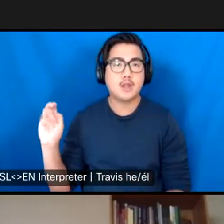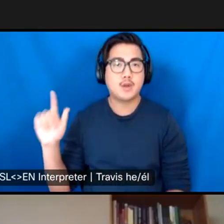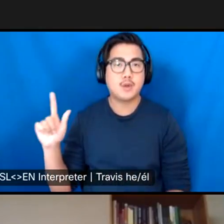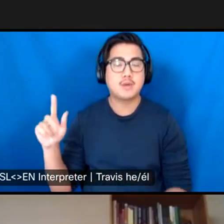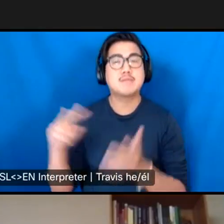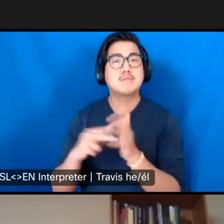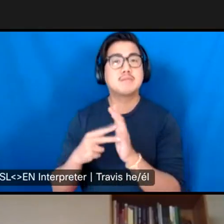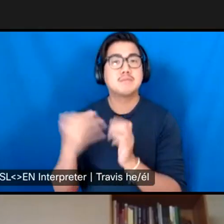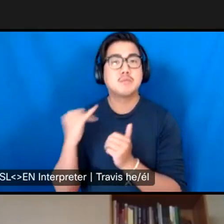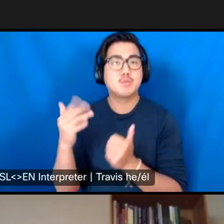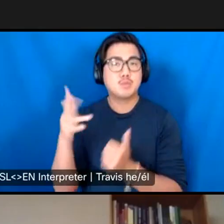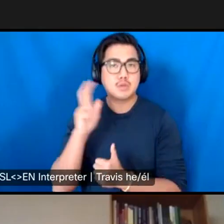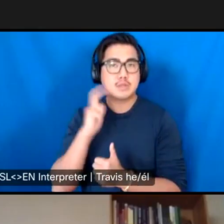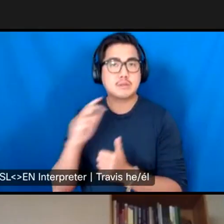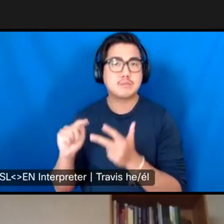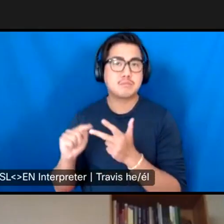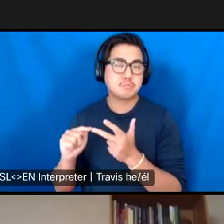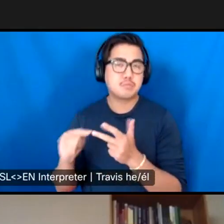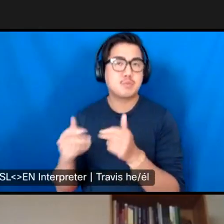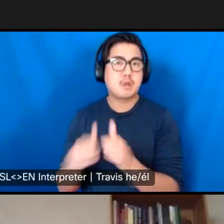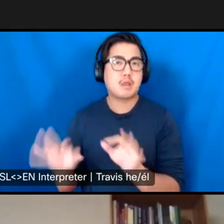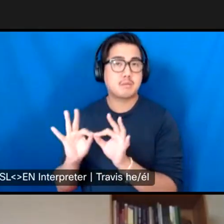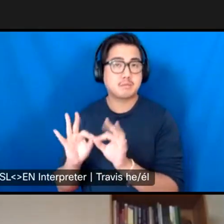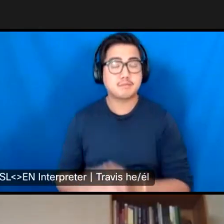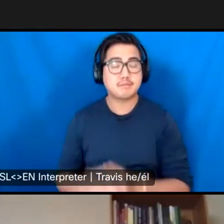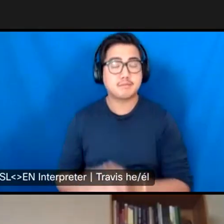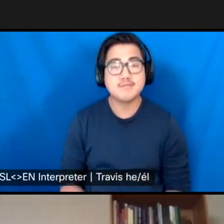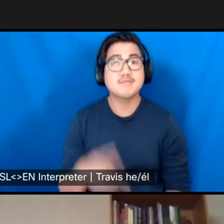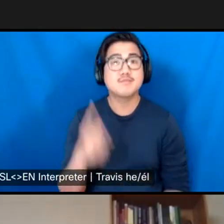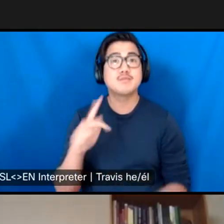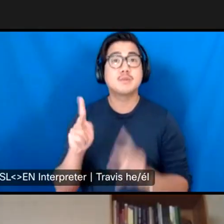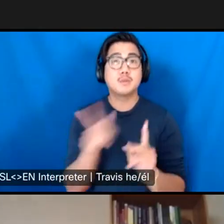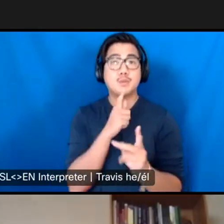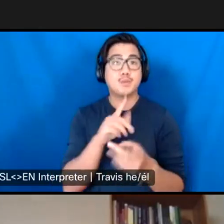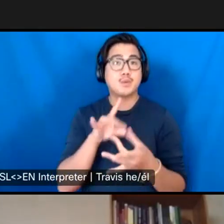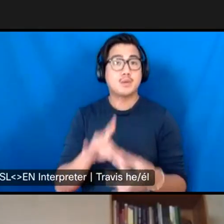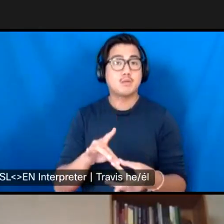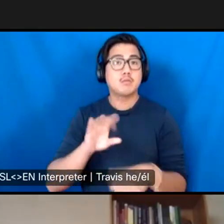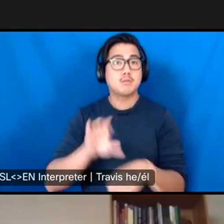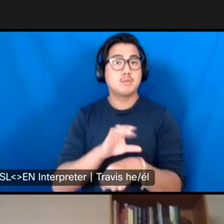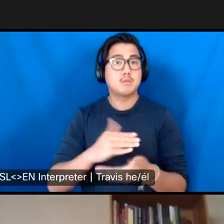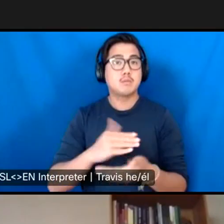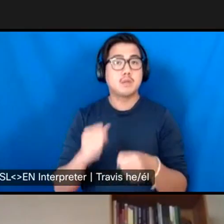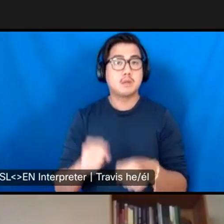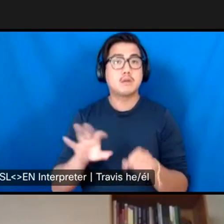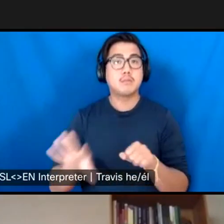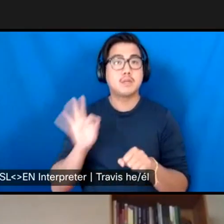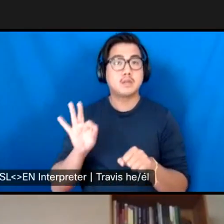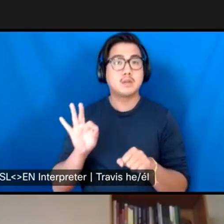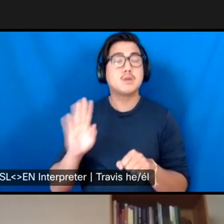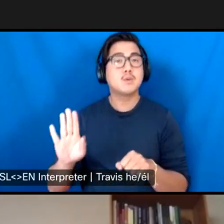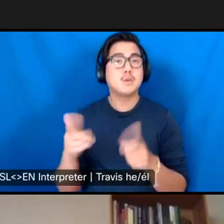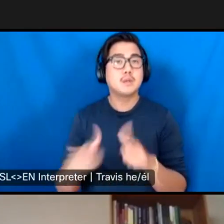sin interpretación. For people connecting through a computer, you can choose your language channel by clicking on